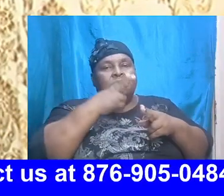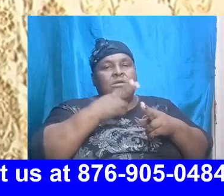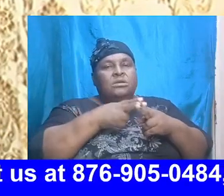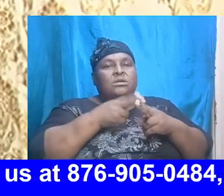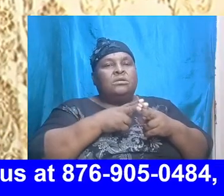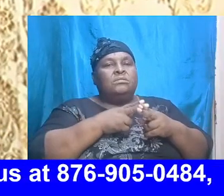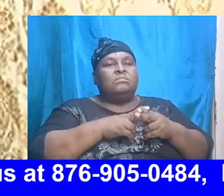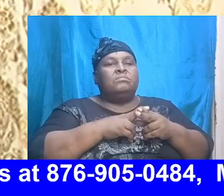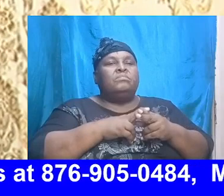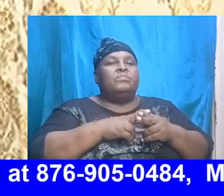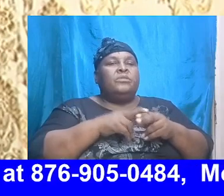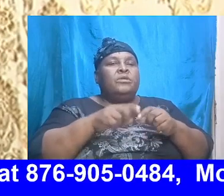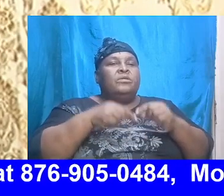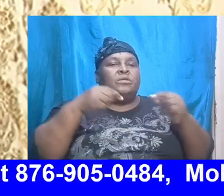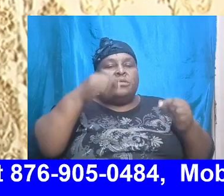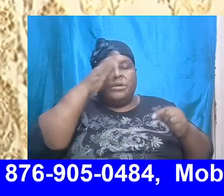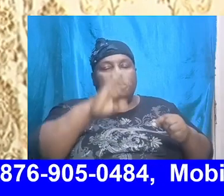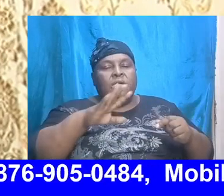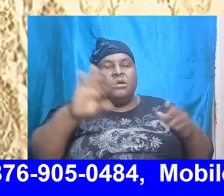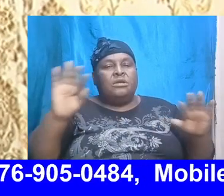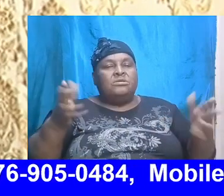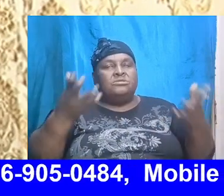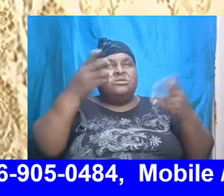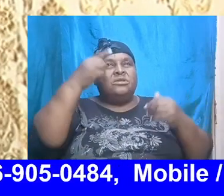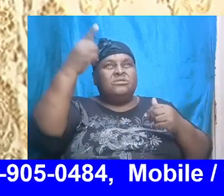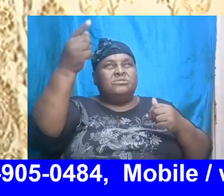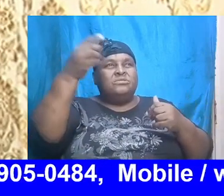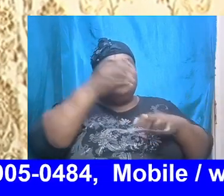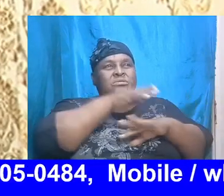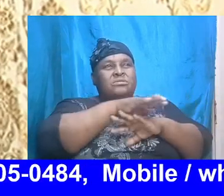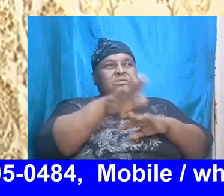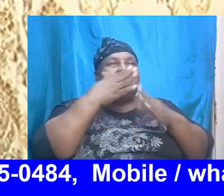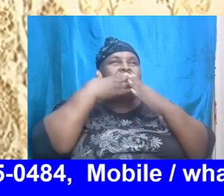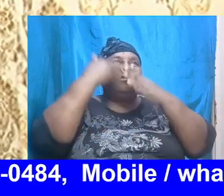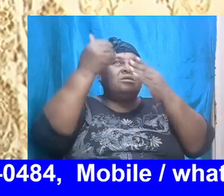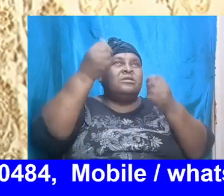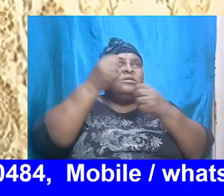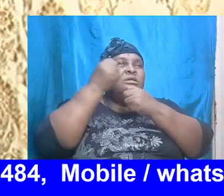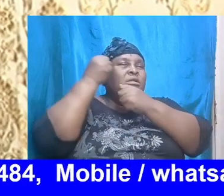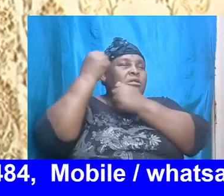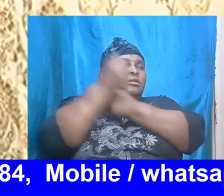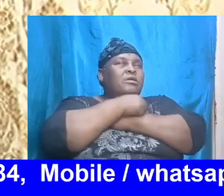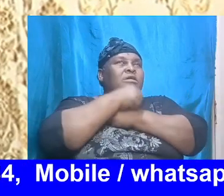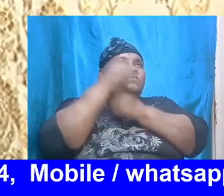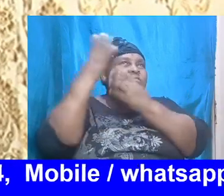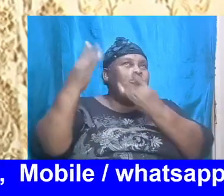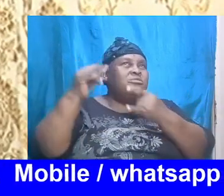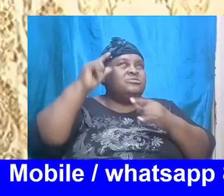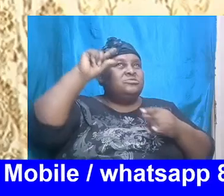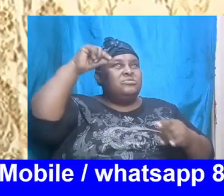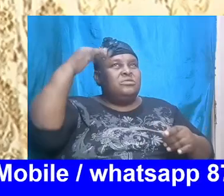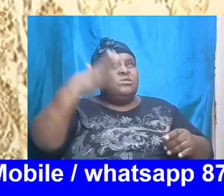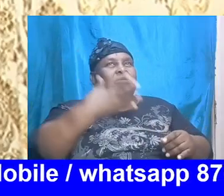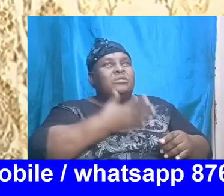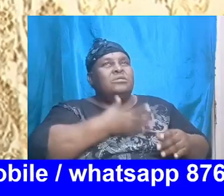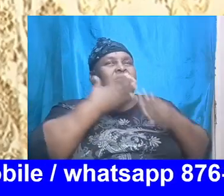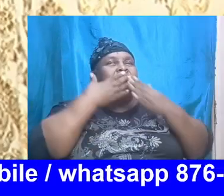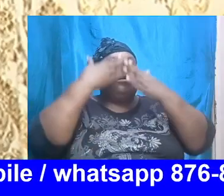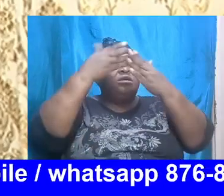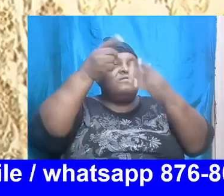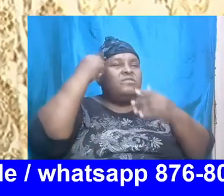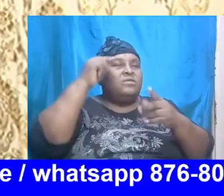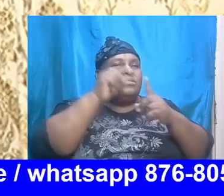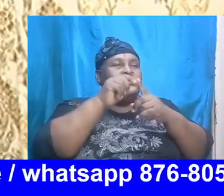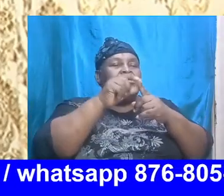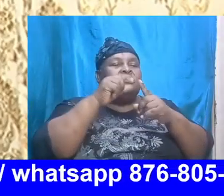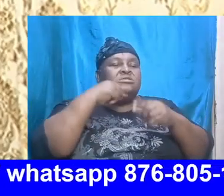pray. Great God, we exalt you tonight. We thank you, Lord, for your mercy, your love, your grace. We thank you, Lord Jesus, for your word that you spoke